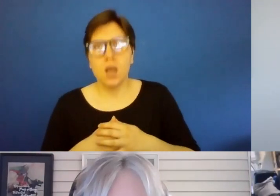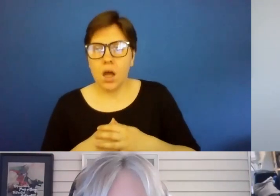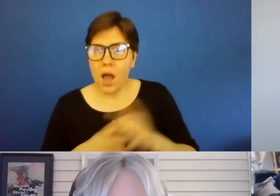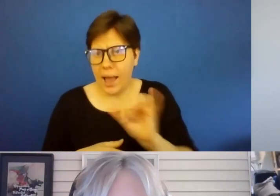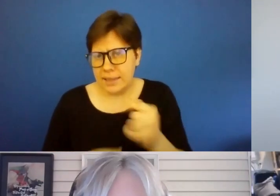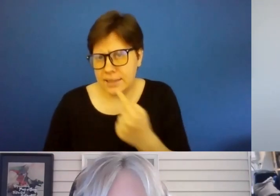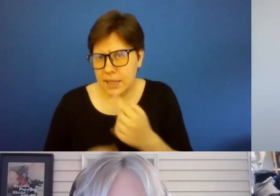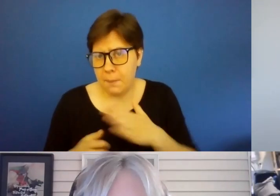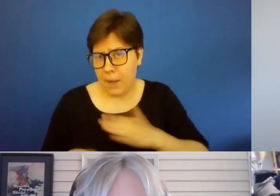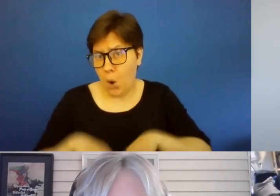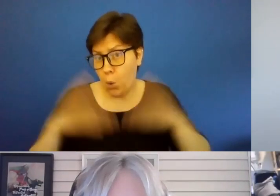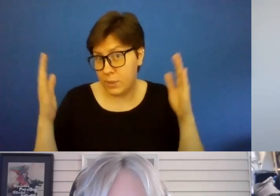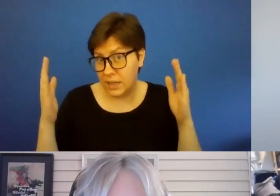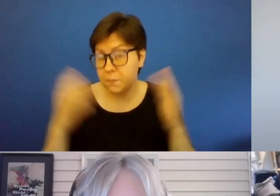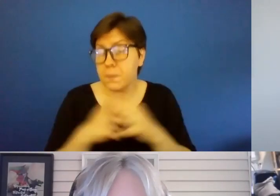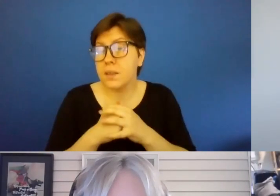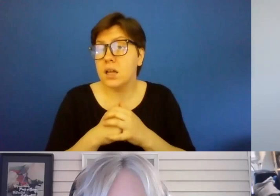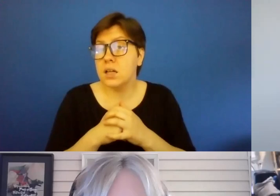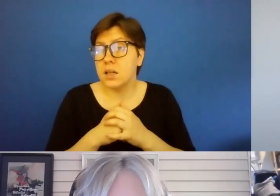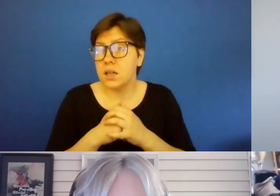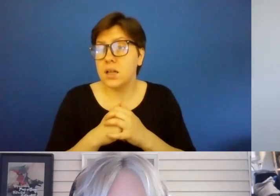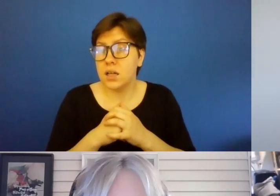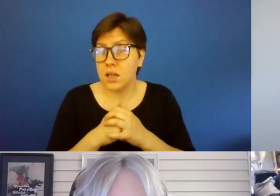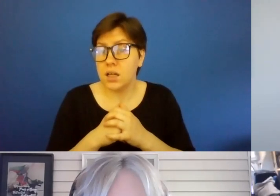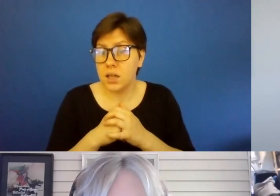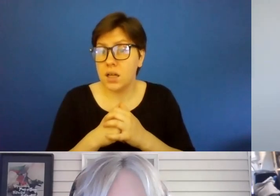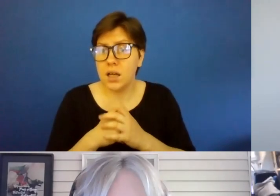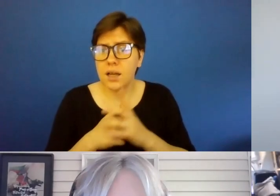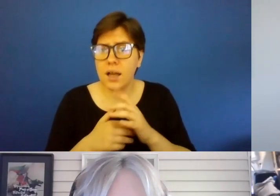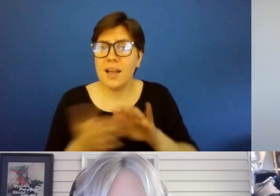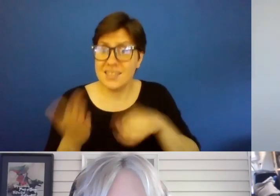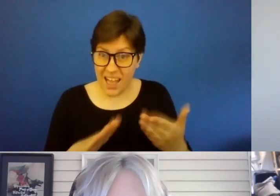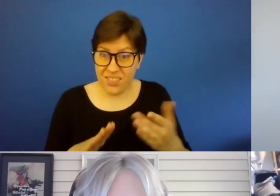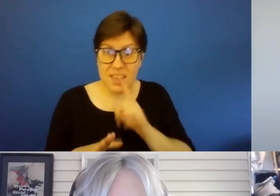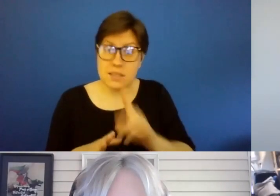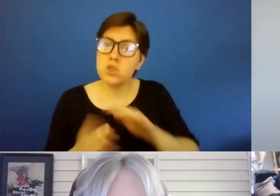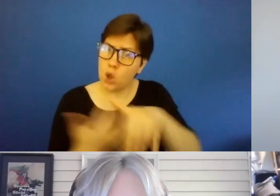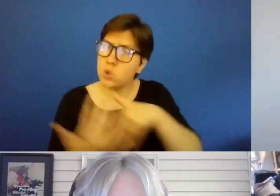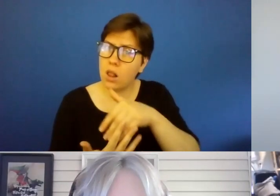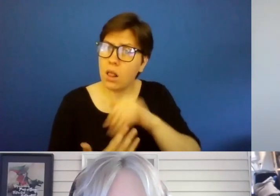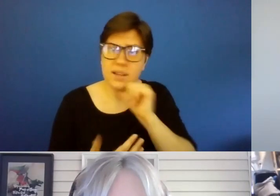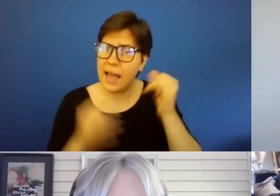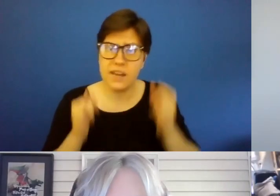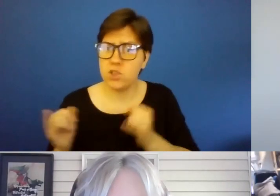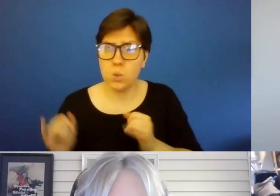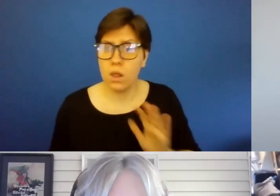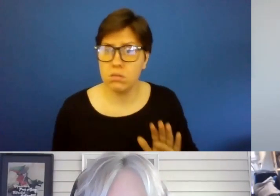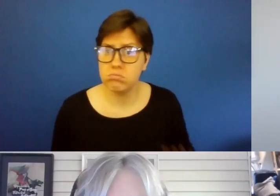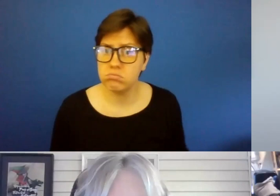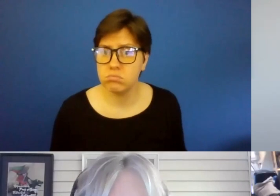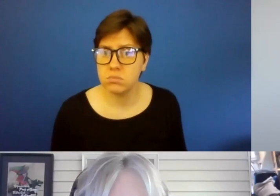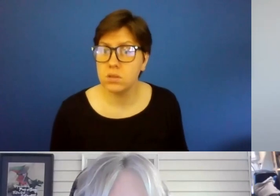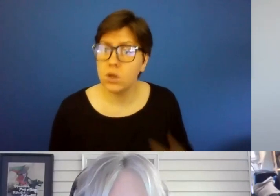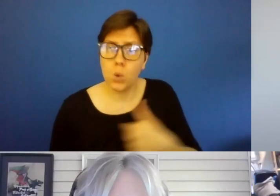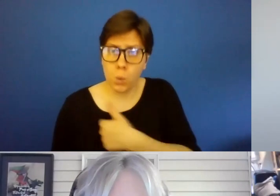said in my opening, death is a social thing. It's not just an individual thing. And we